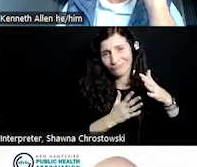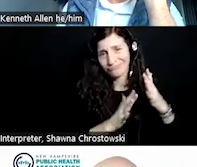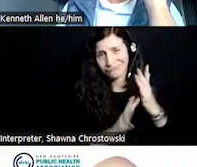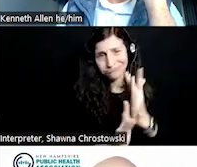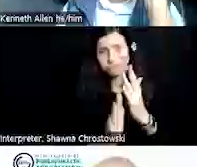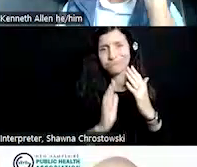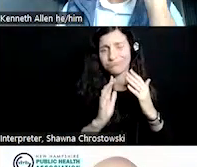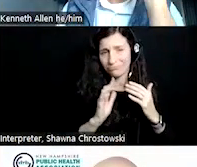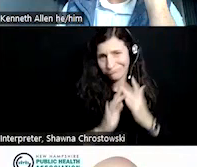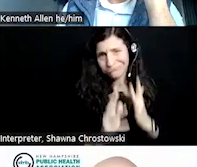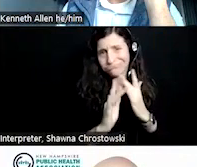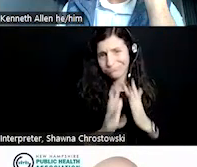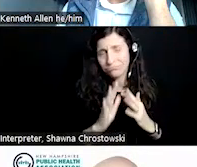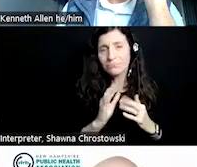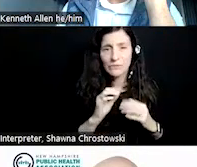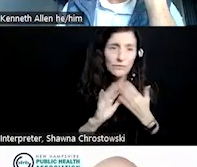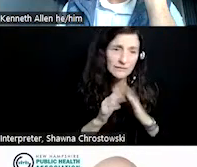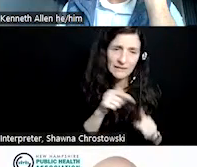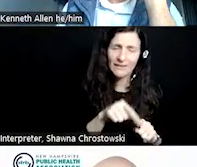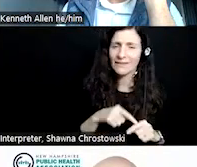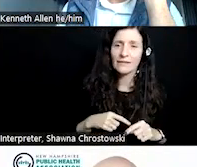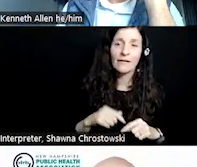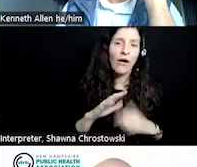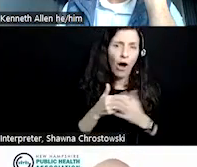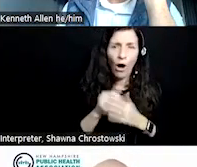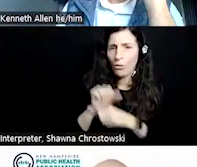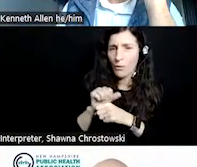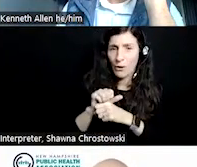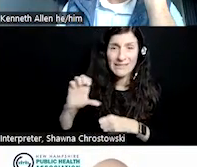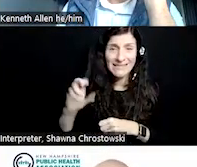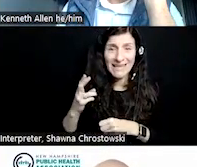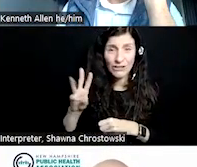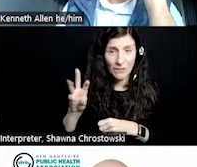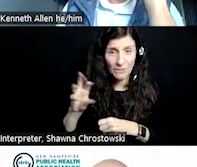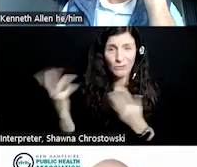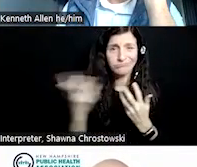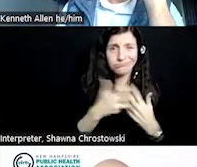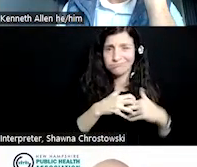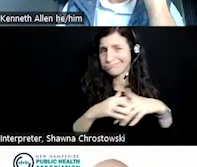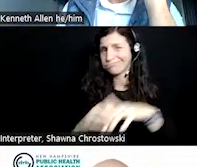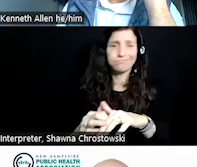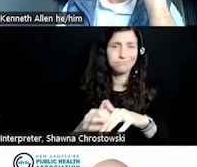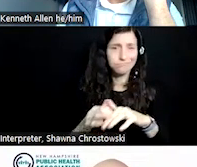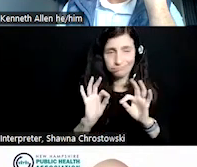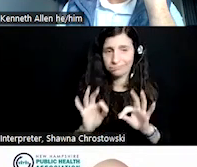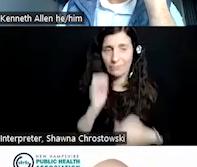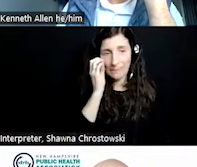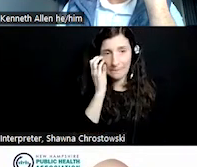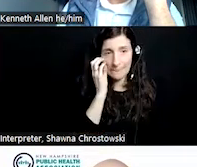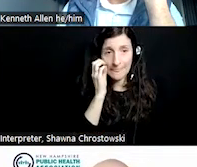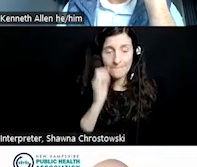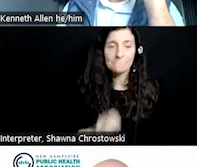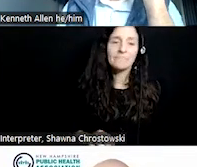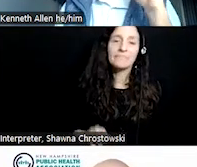context in which all of this work with CHWs is playing out. So let's start with our